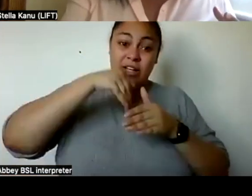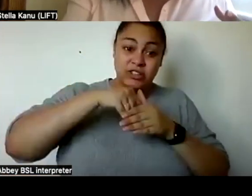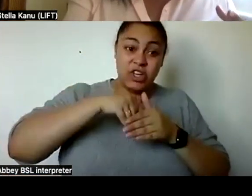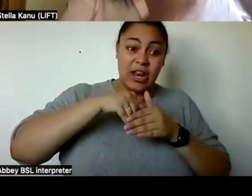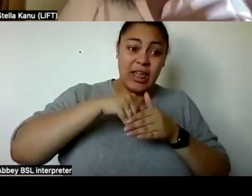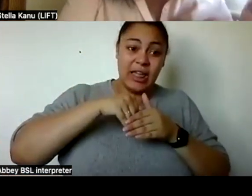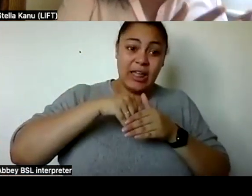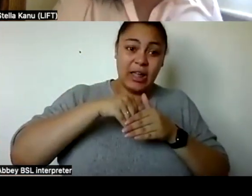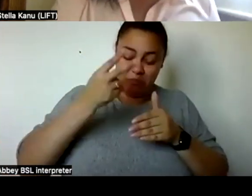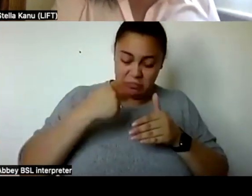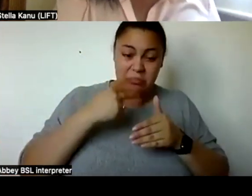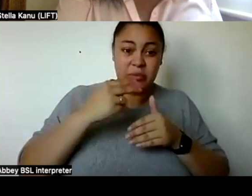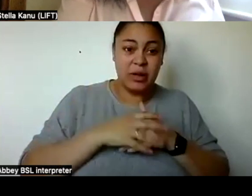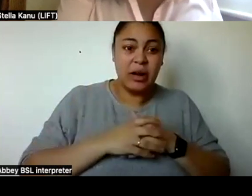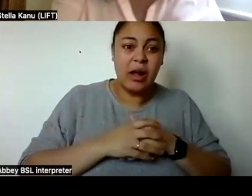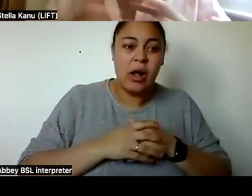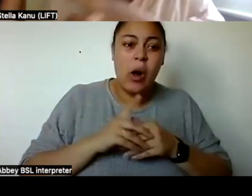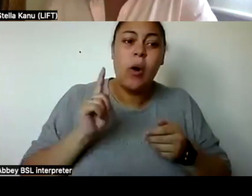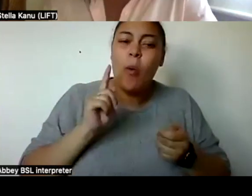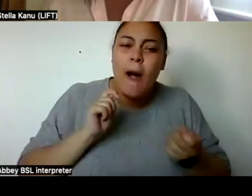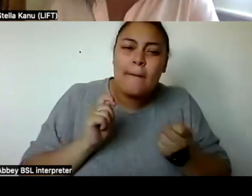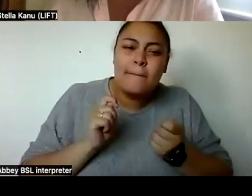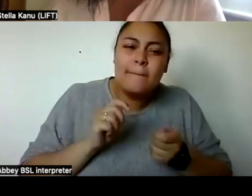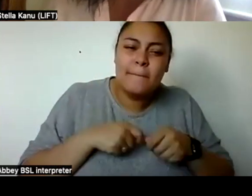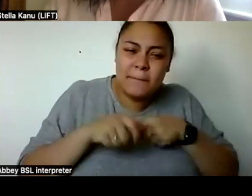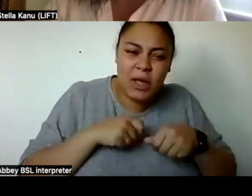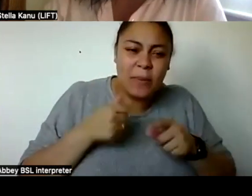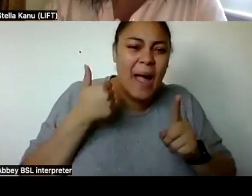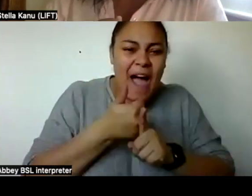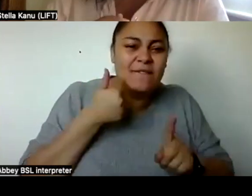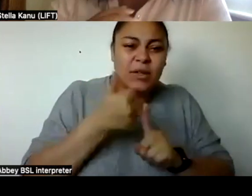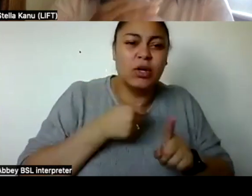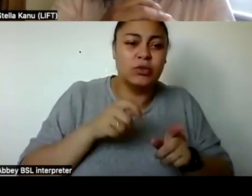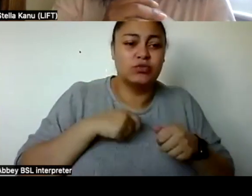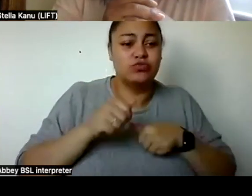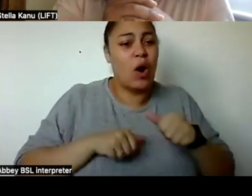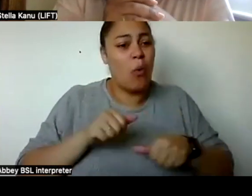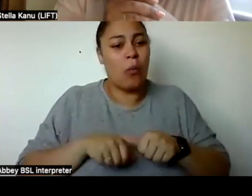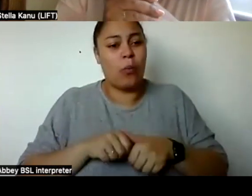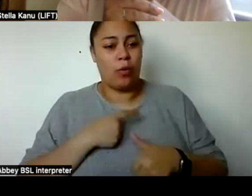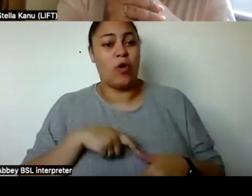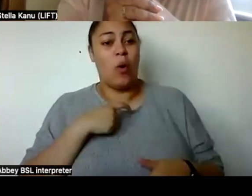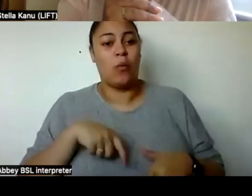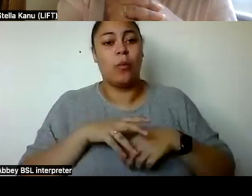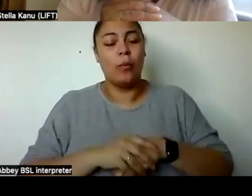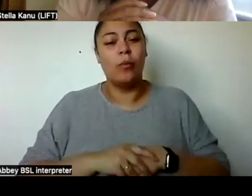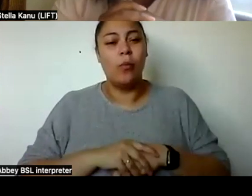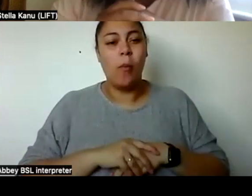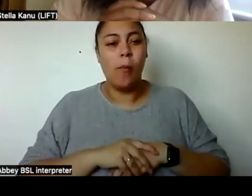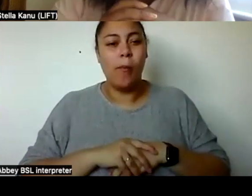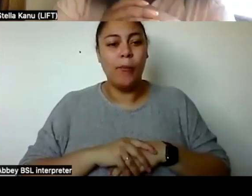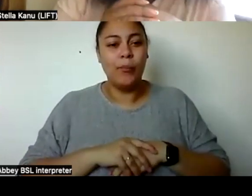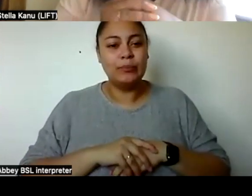changes, but also what then becomes our advocate role across the sector, and how do we support freelancers to create